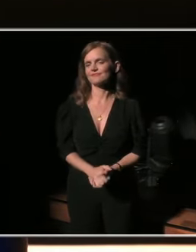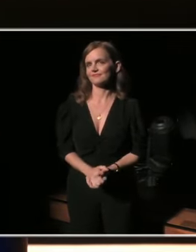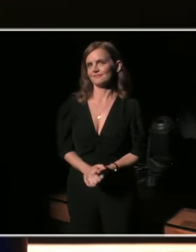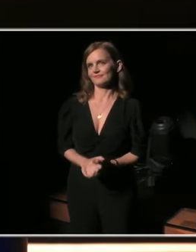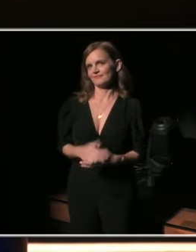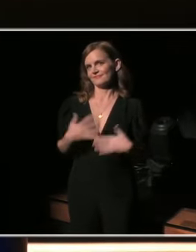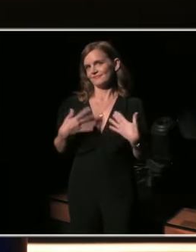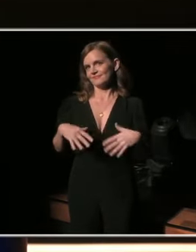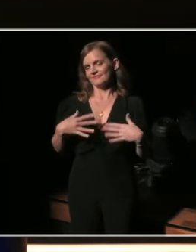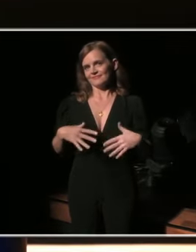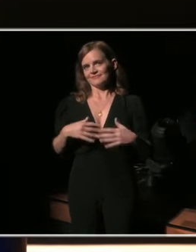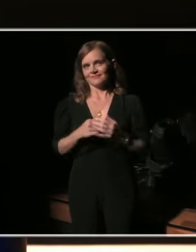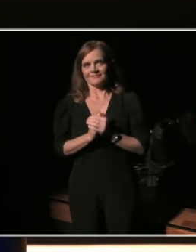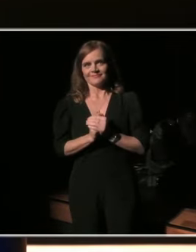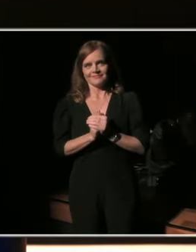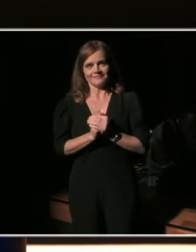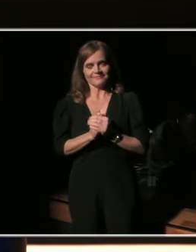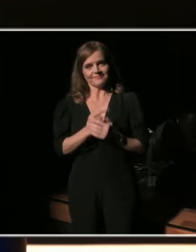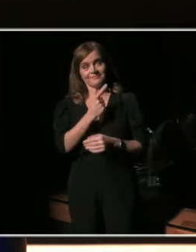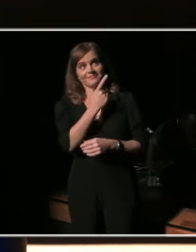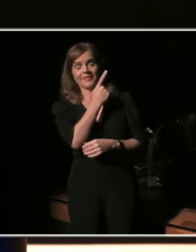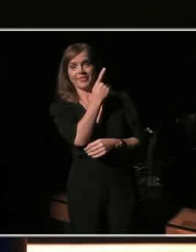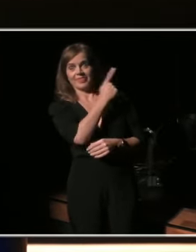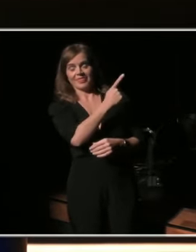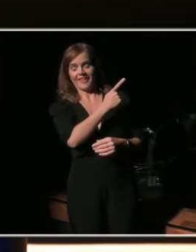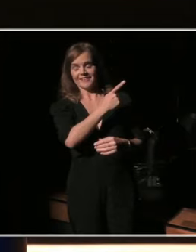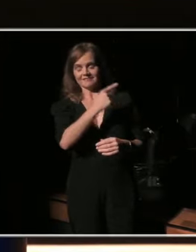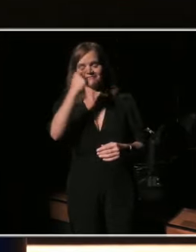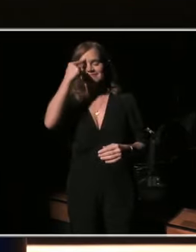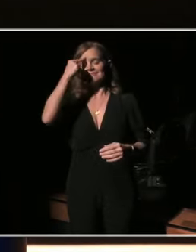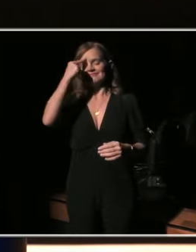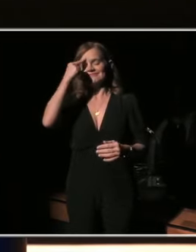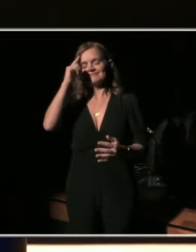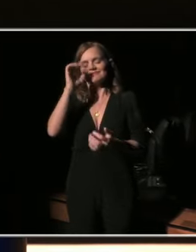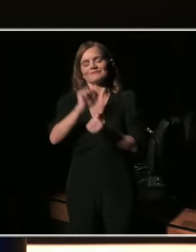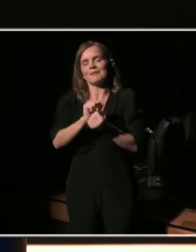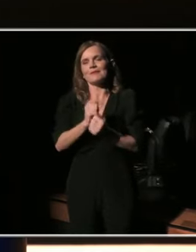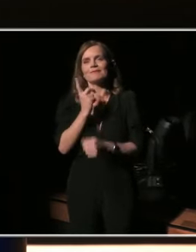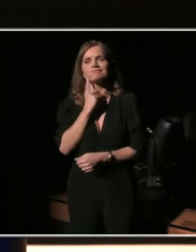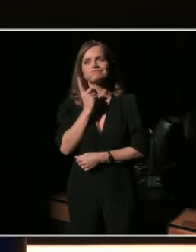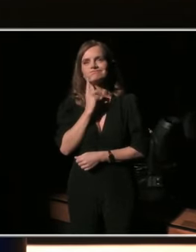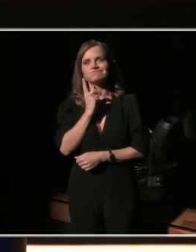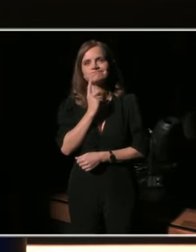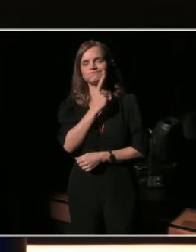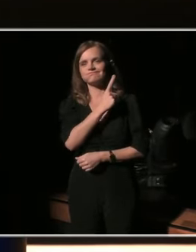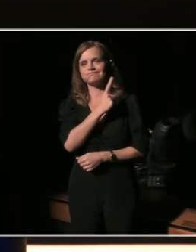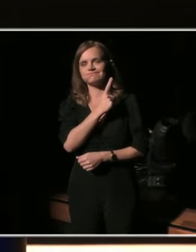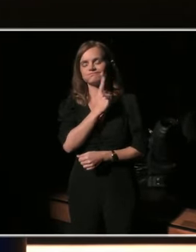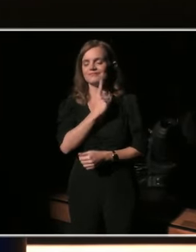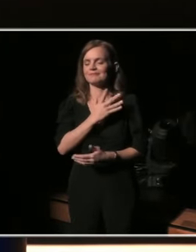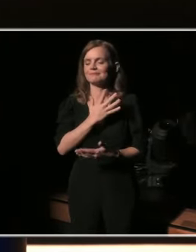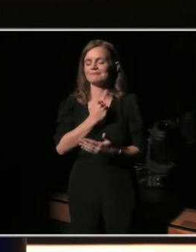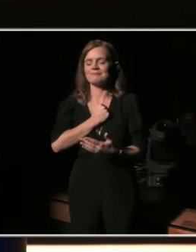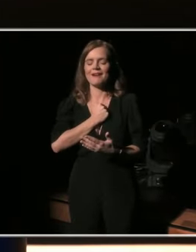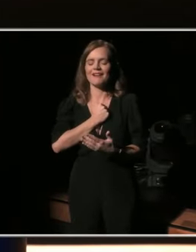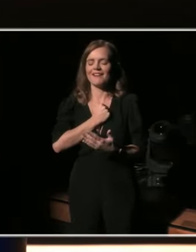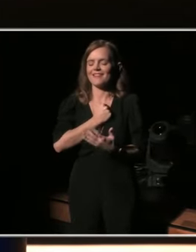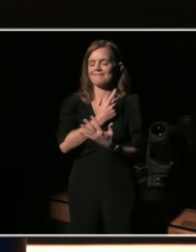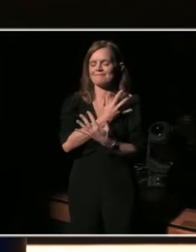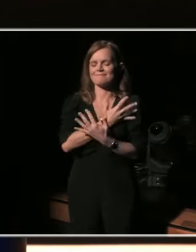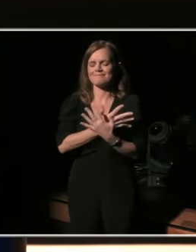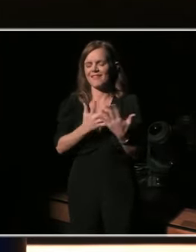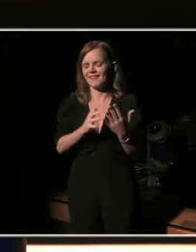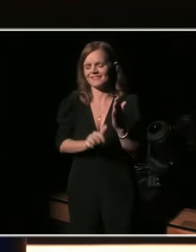Well, that really does bring him back, my many-dimensional